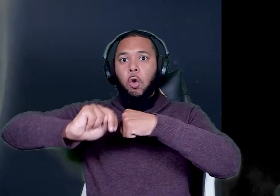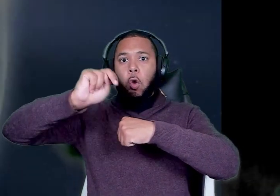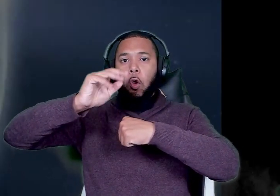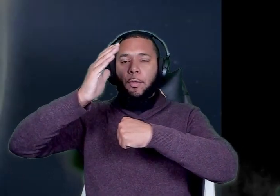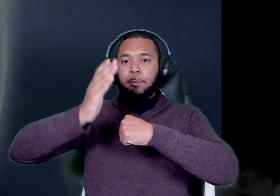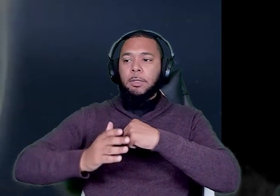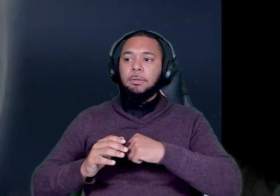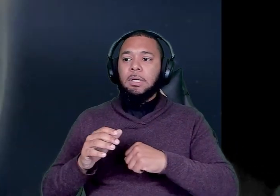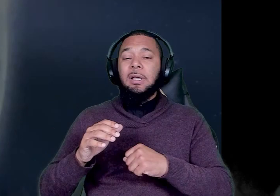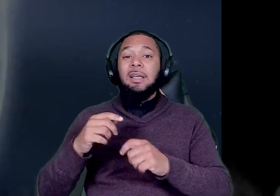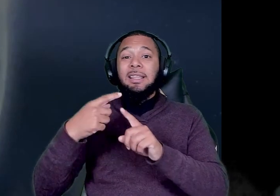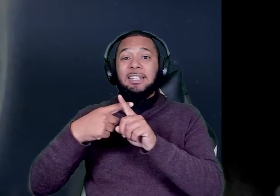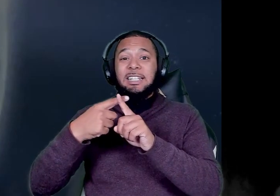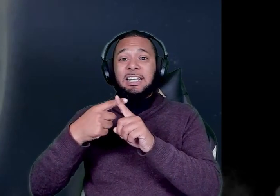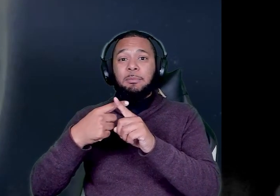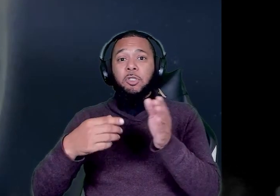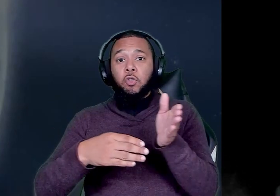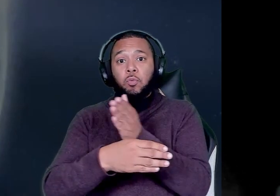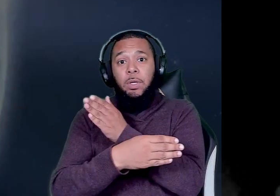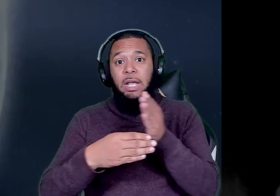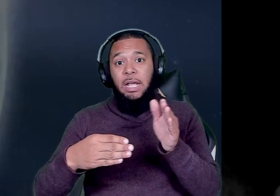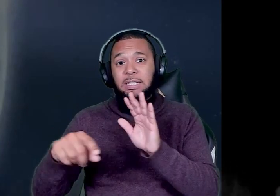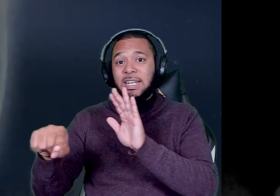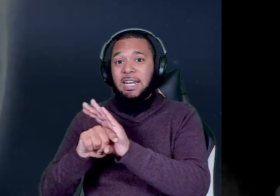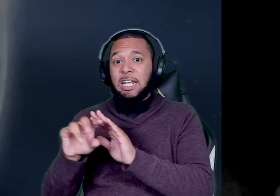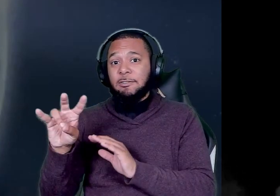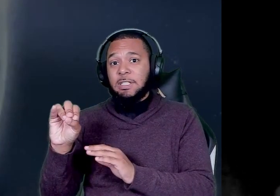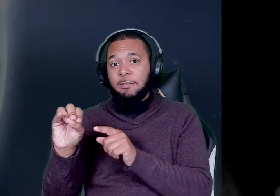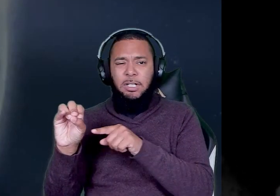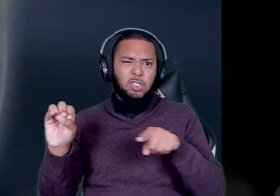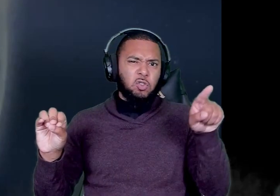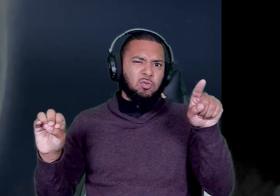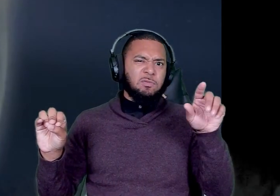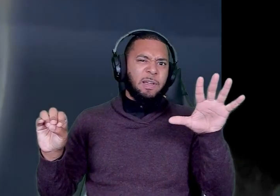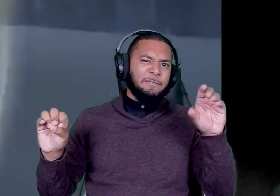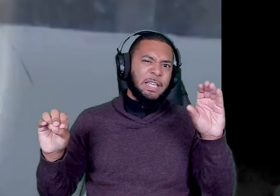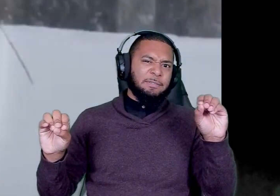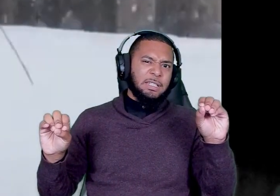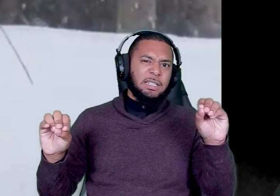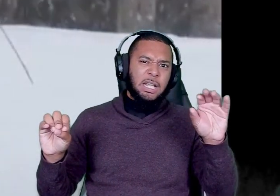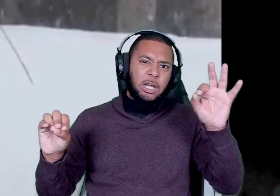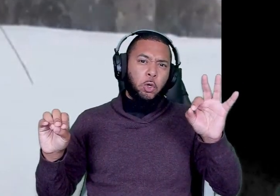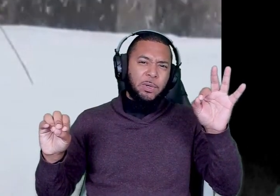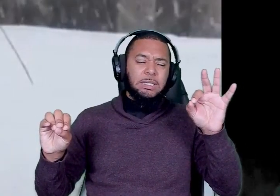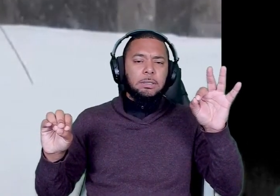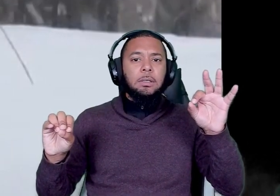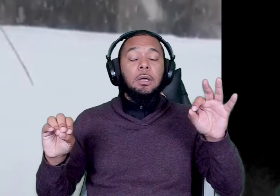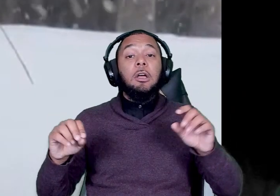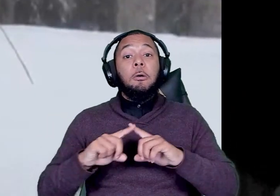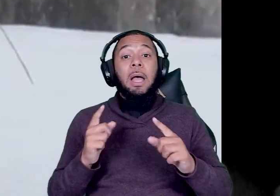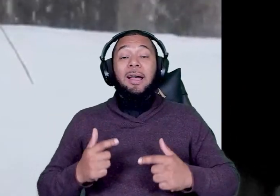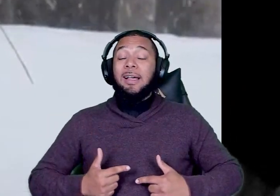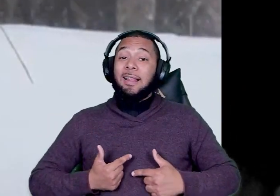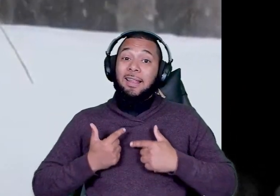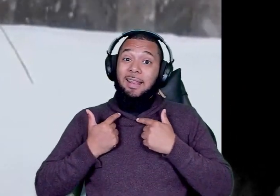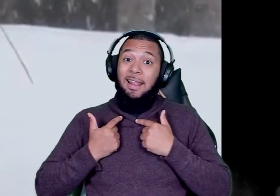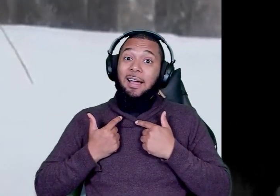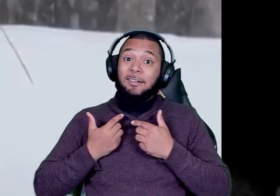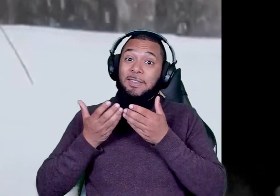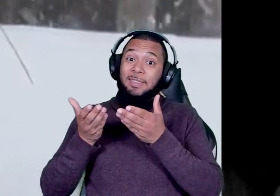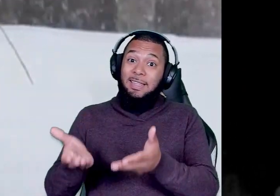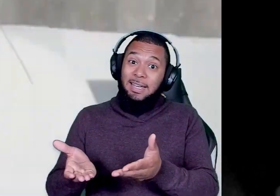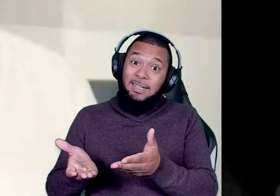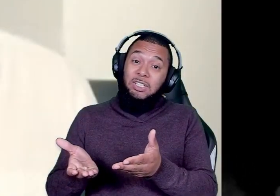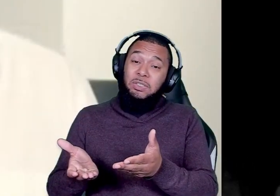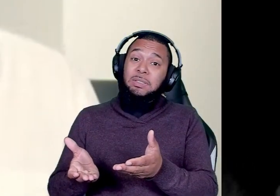temperature range of -70 to about 50 degrees above. Unfortunately, for the life in the tundra, most of the time that